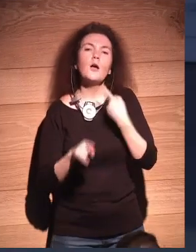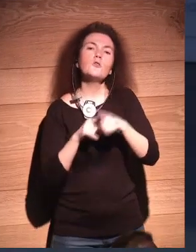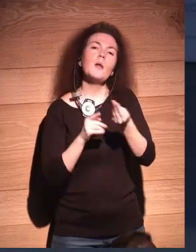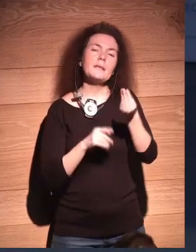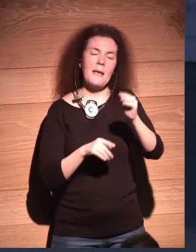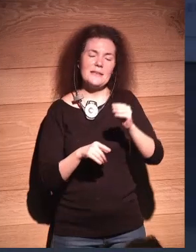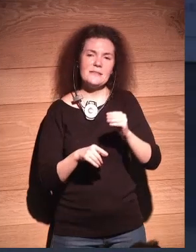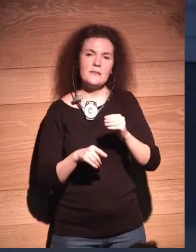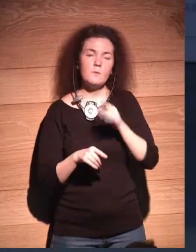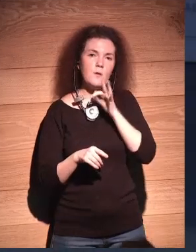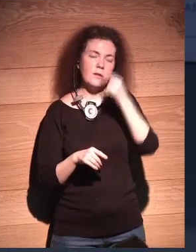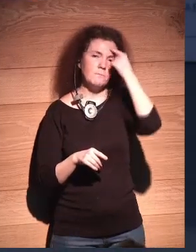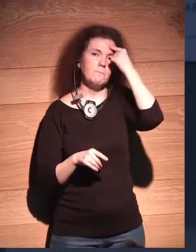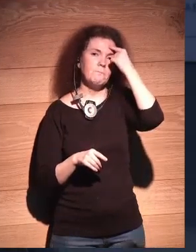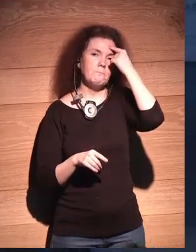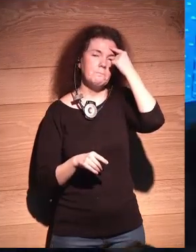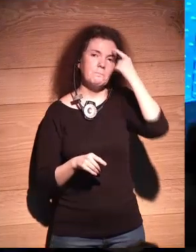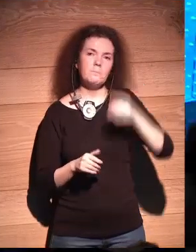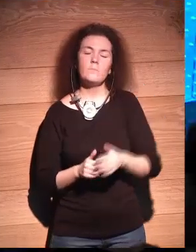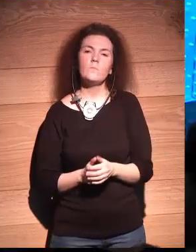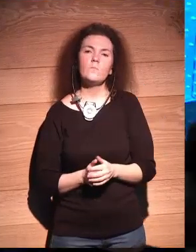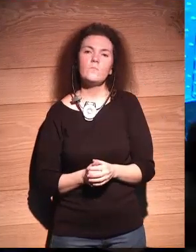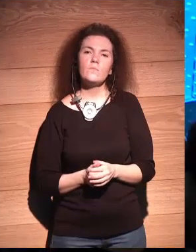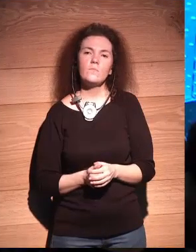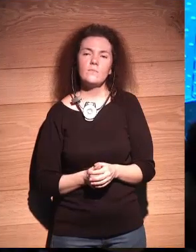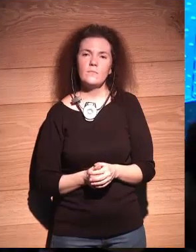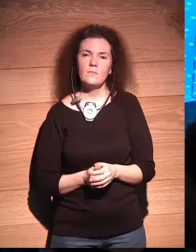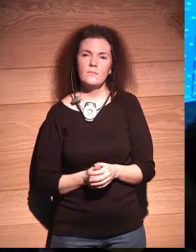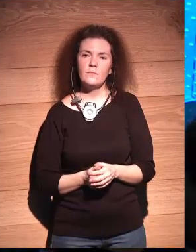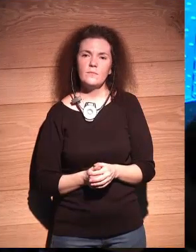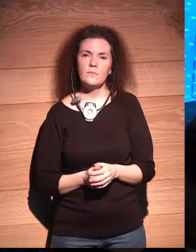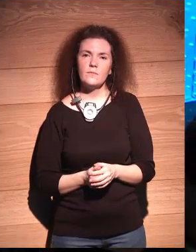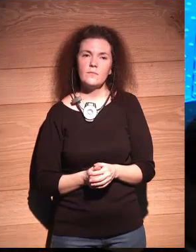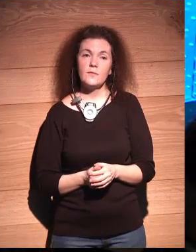occurred to me now of jumping from one world to another.